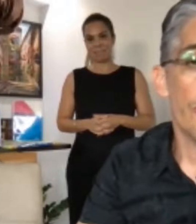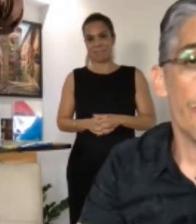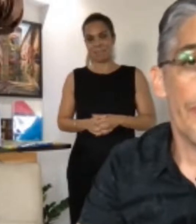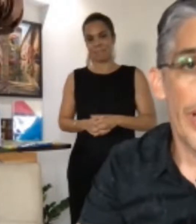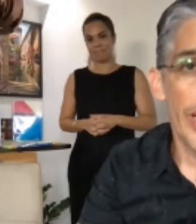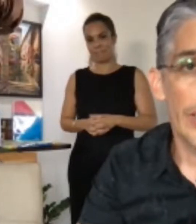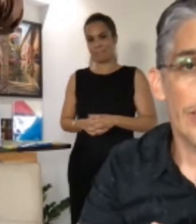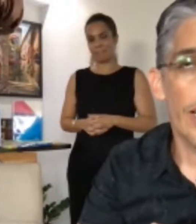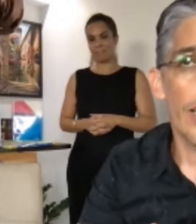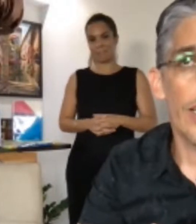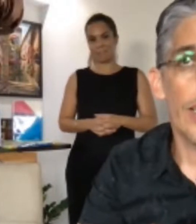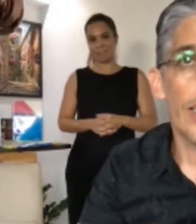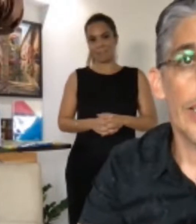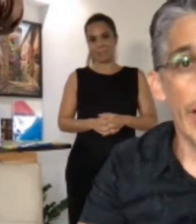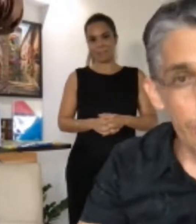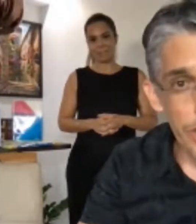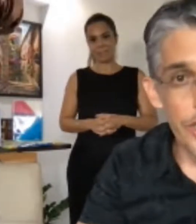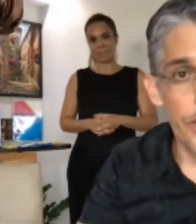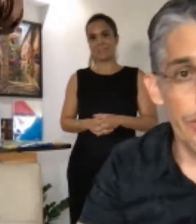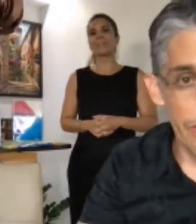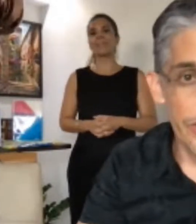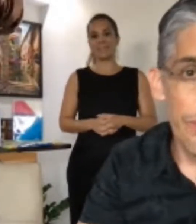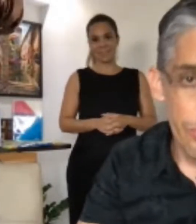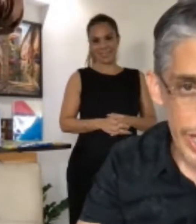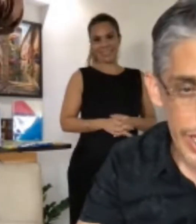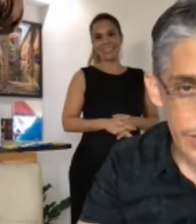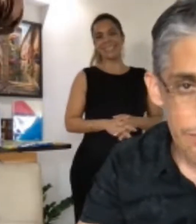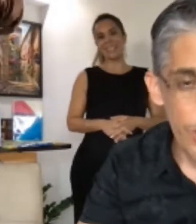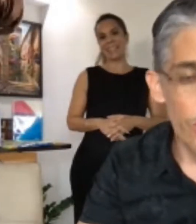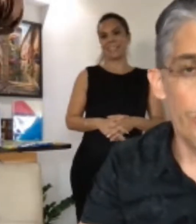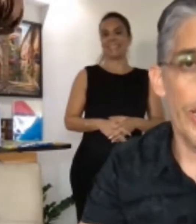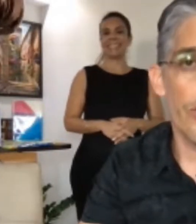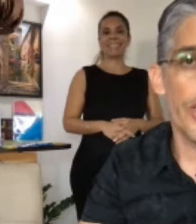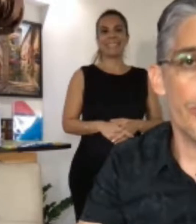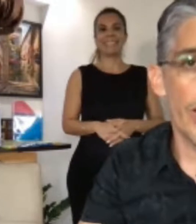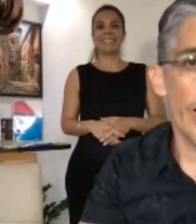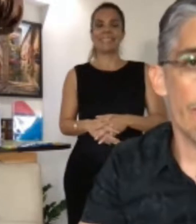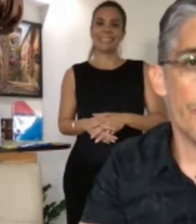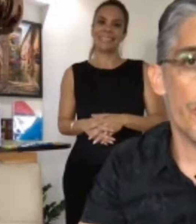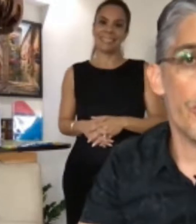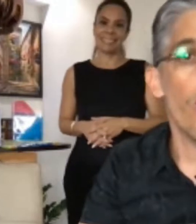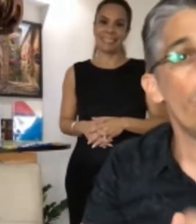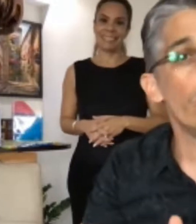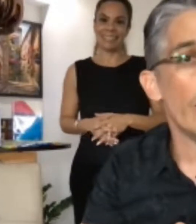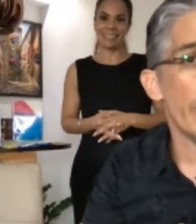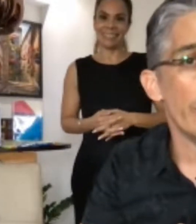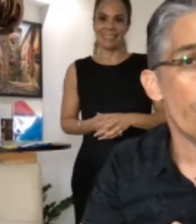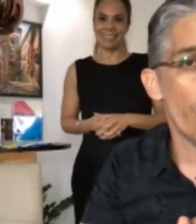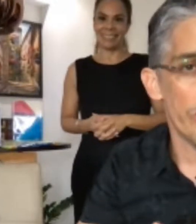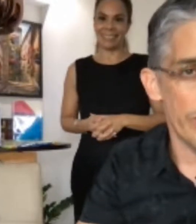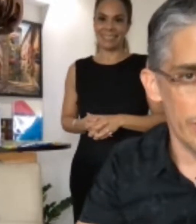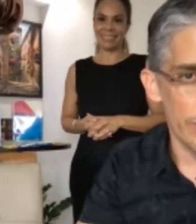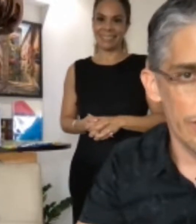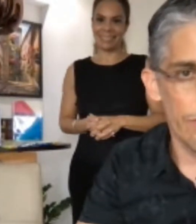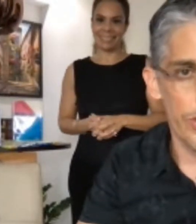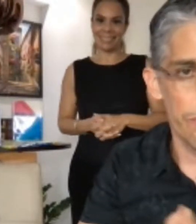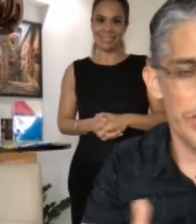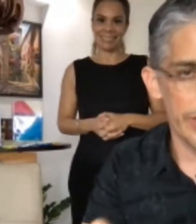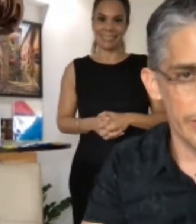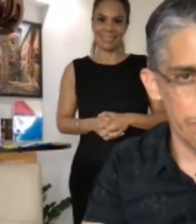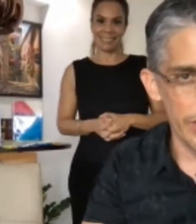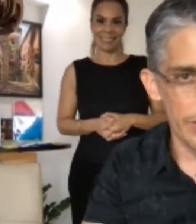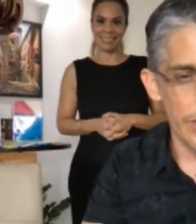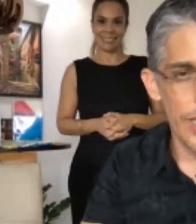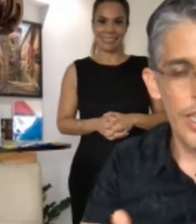we'd like to thank Cambridge University Press, because we are going to have 2 online courses for